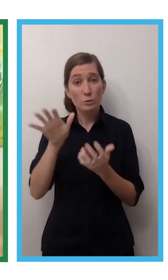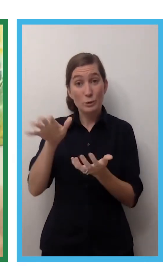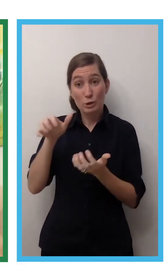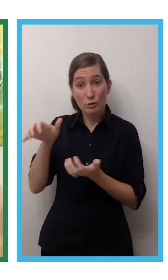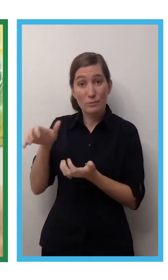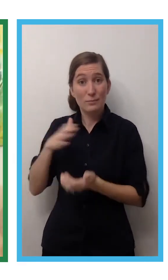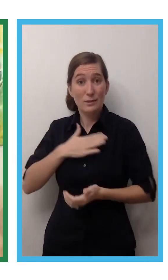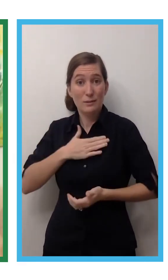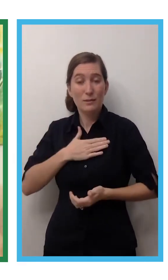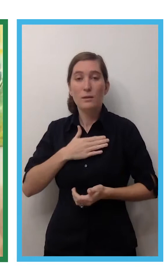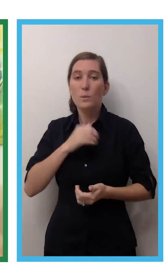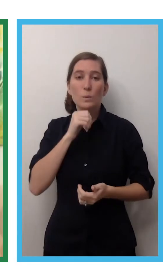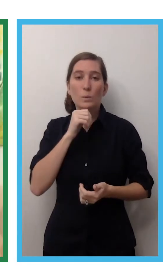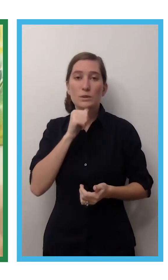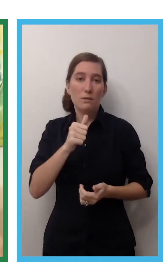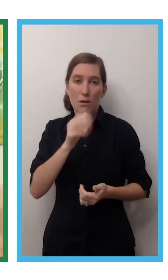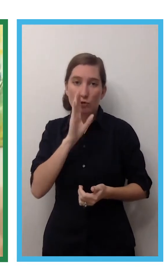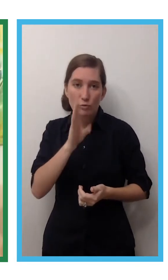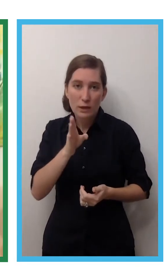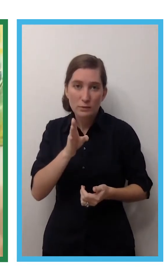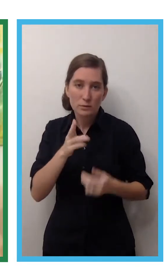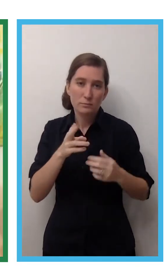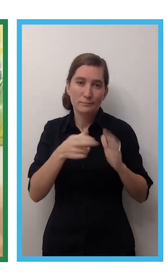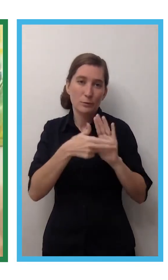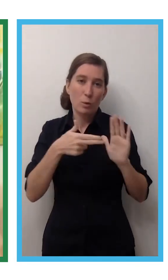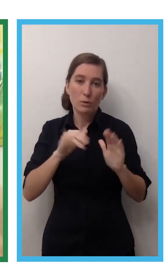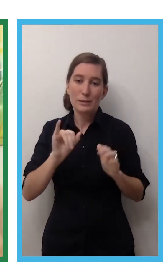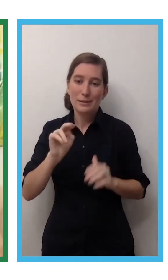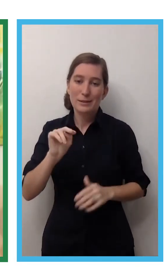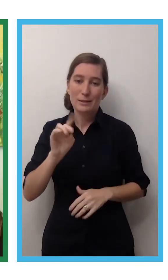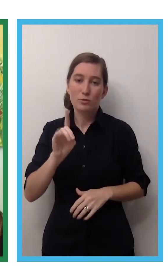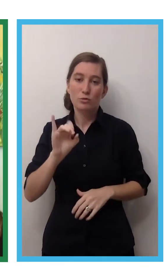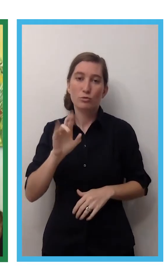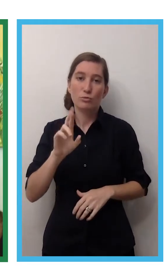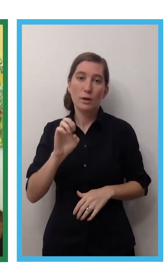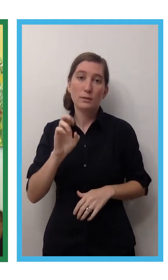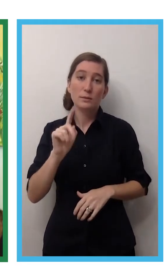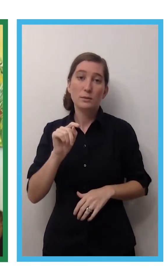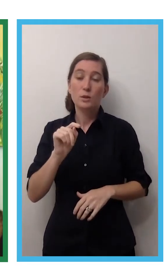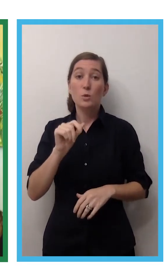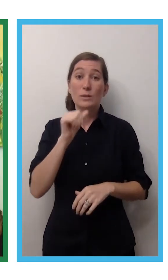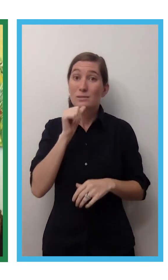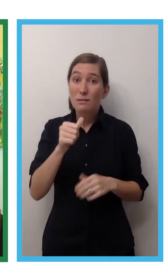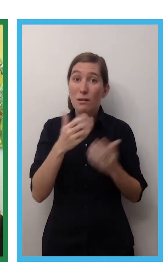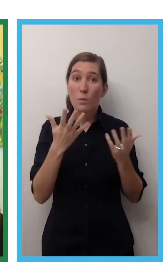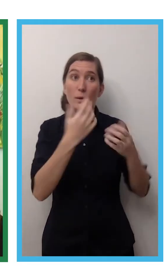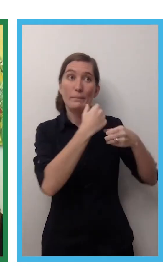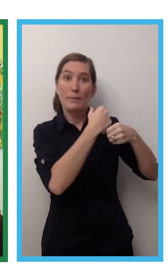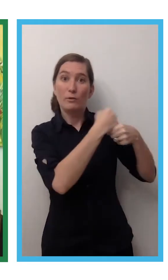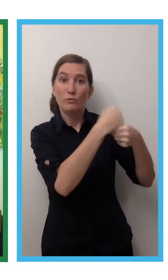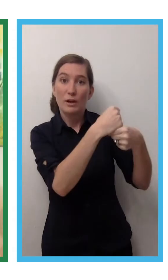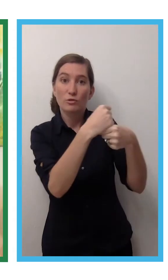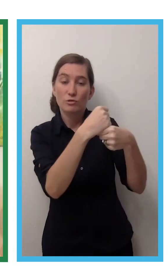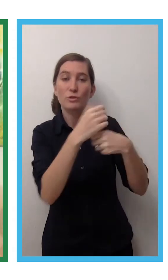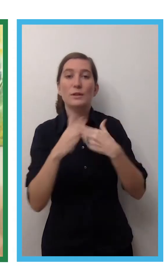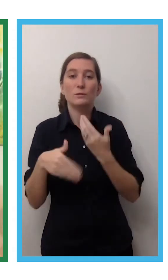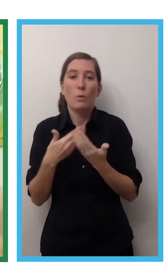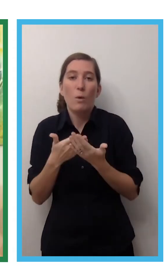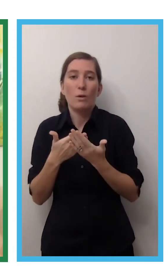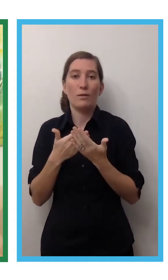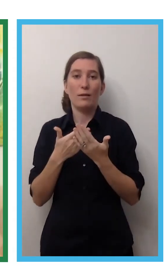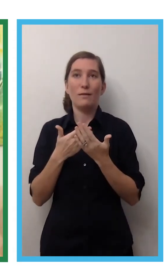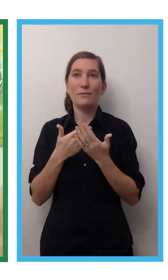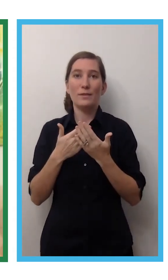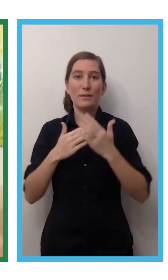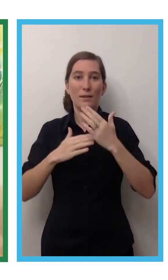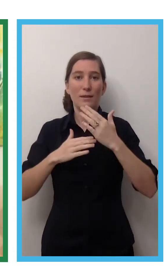So it's not what you're manufacturing. It's all of the infrastructure that supports the business. And I really enjoyed